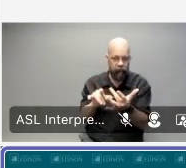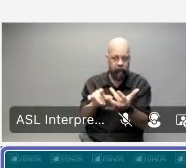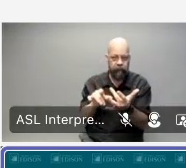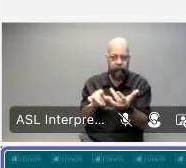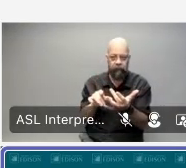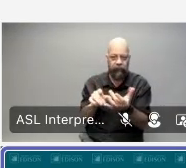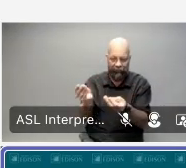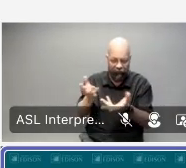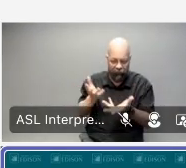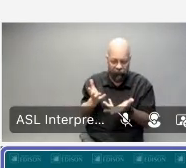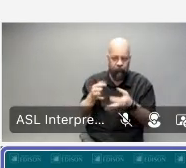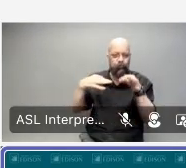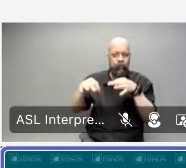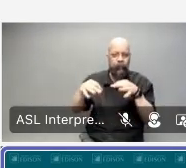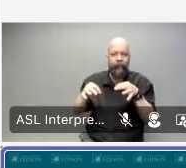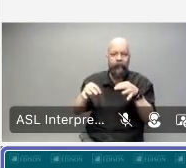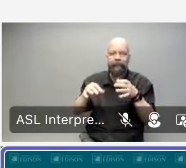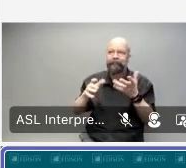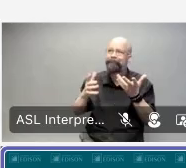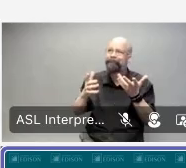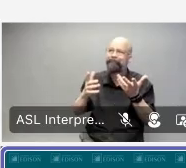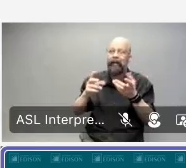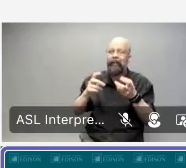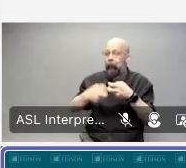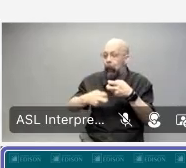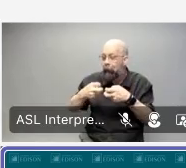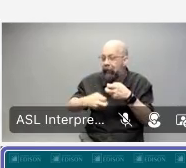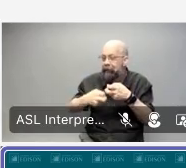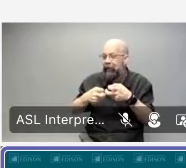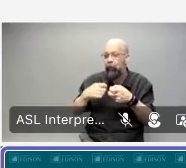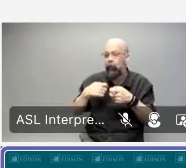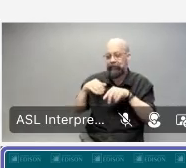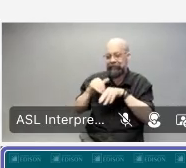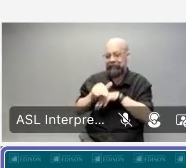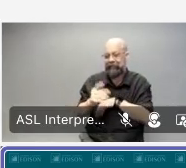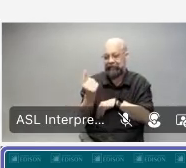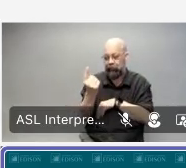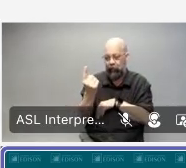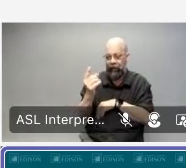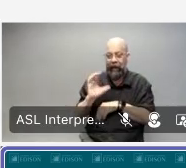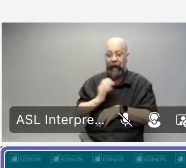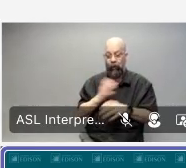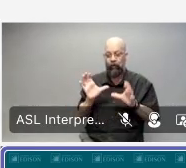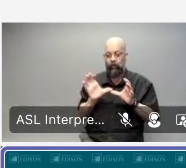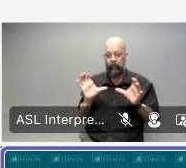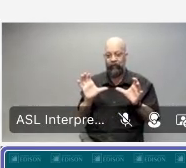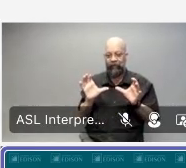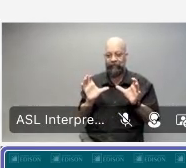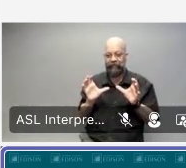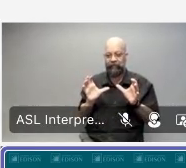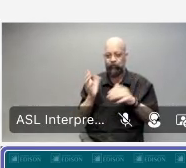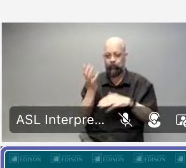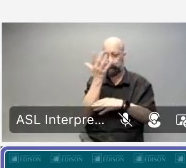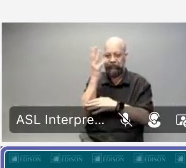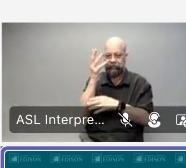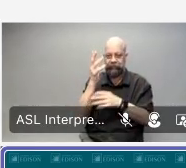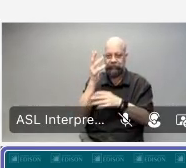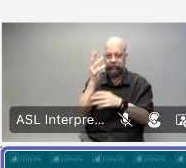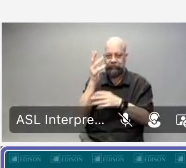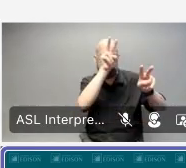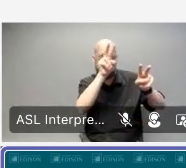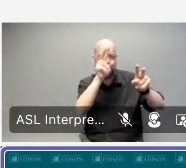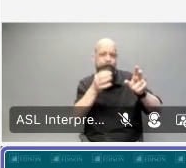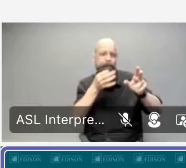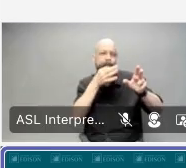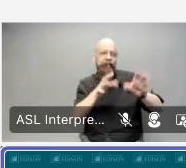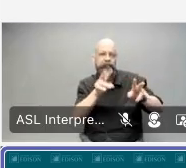give us a brief description on what the issue is, and we will send one of our certified arborists out to do to perform an inspection on the